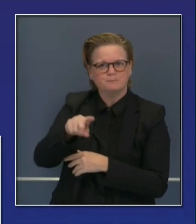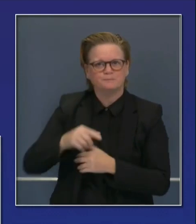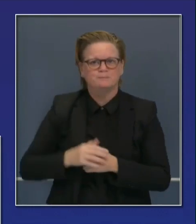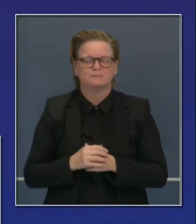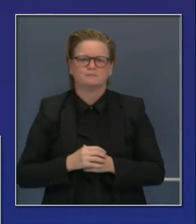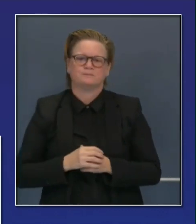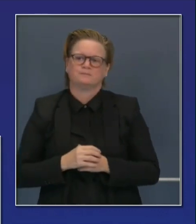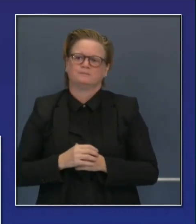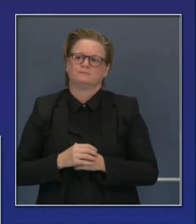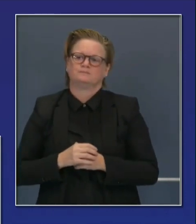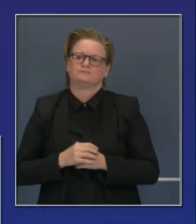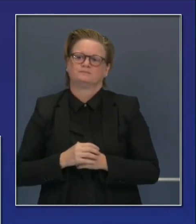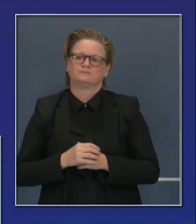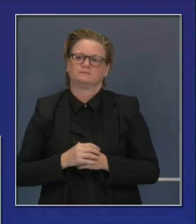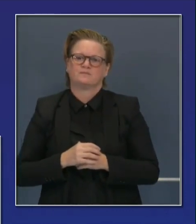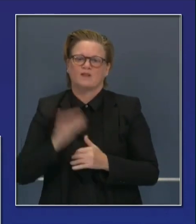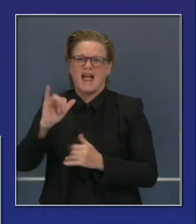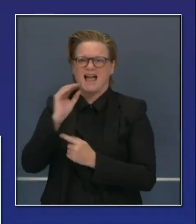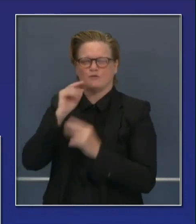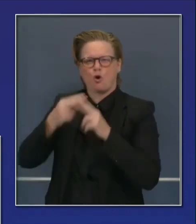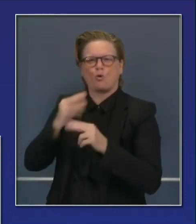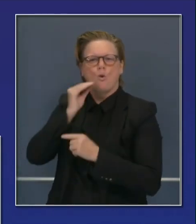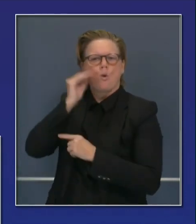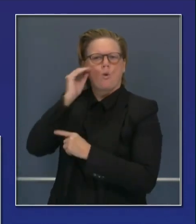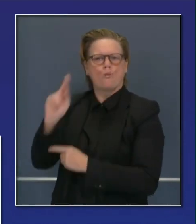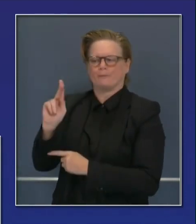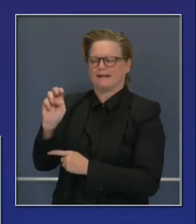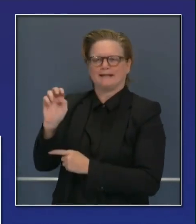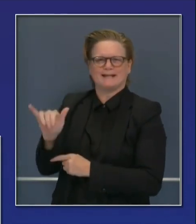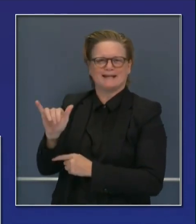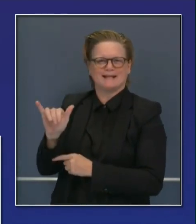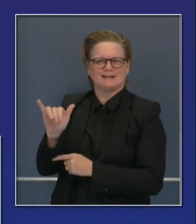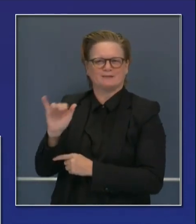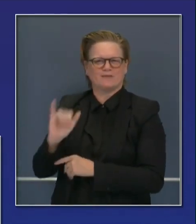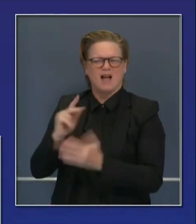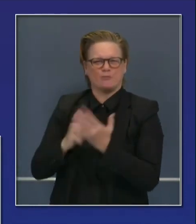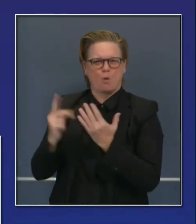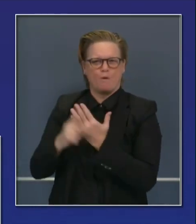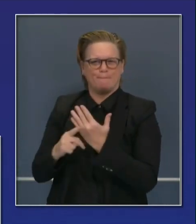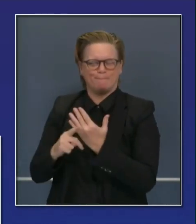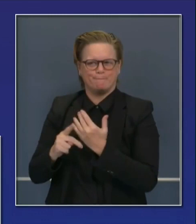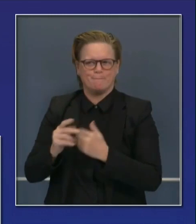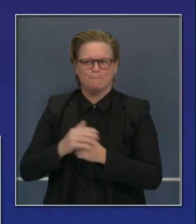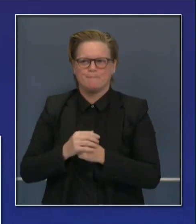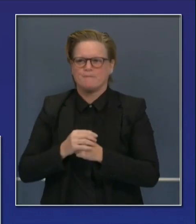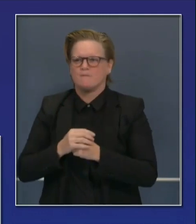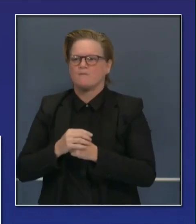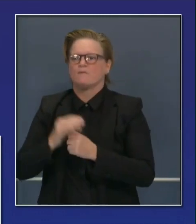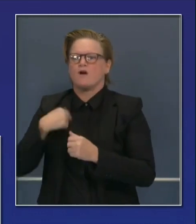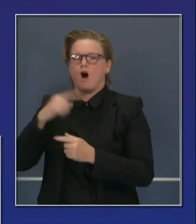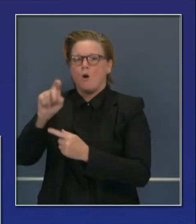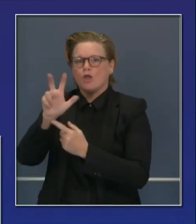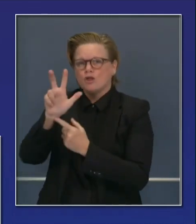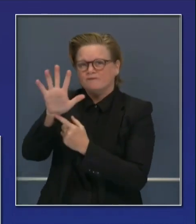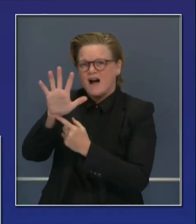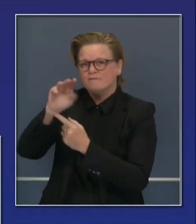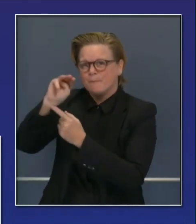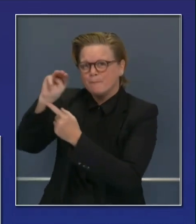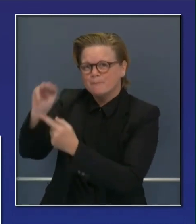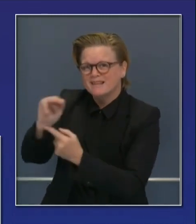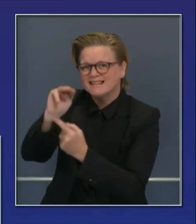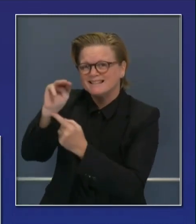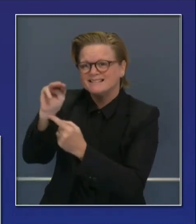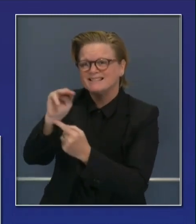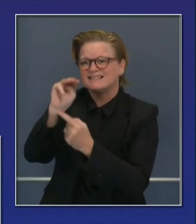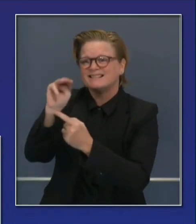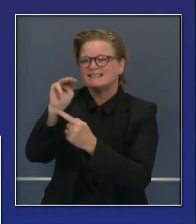is the permanent program. We provided $835 million to procure units moving forward.